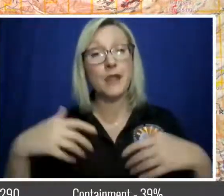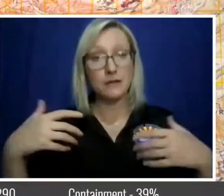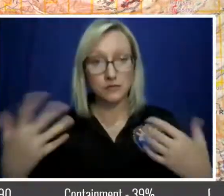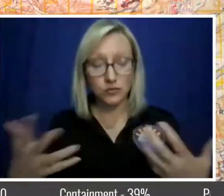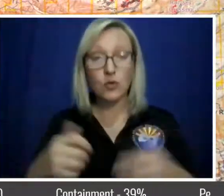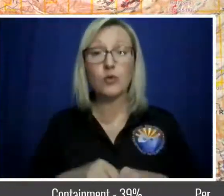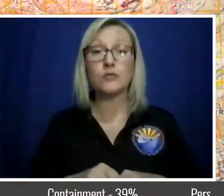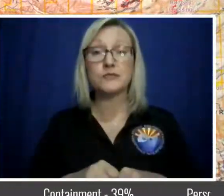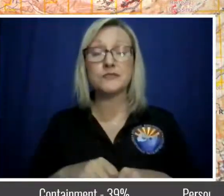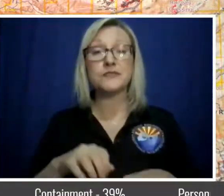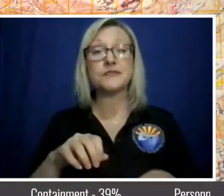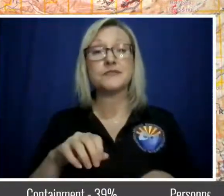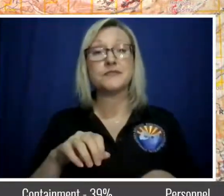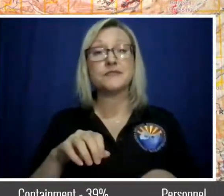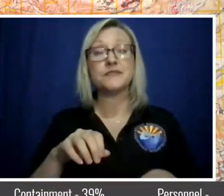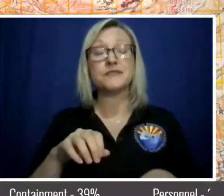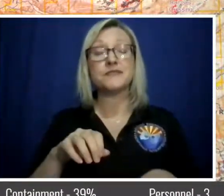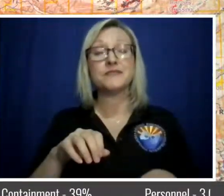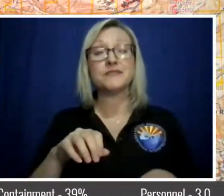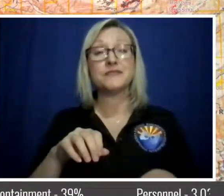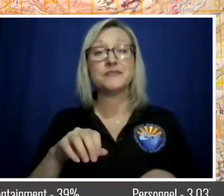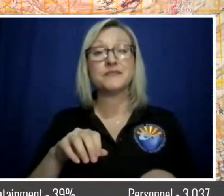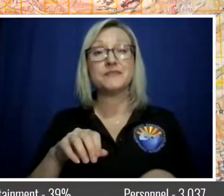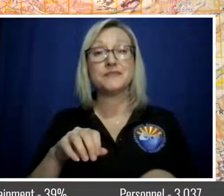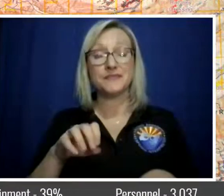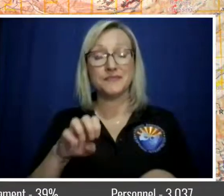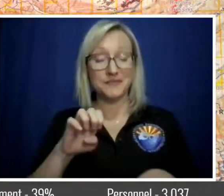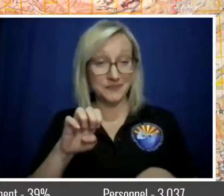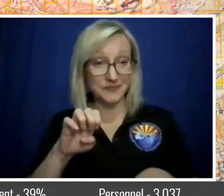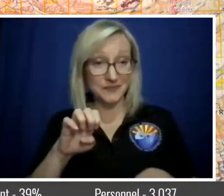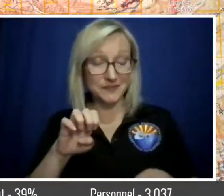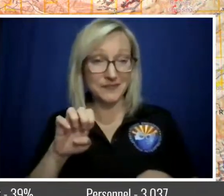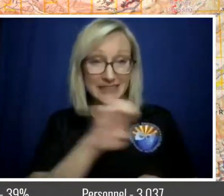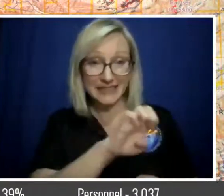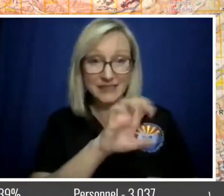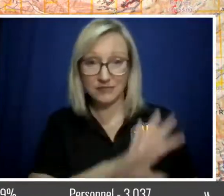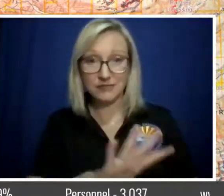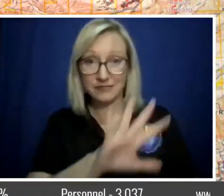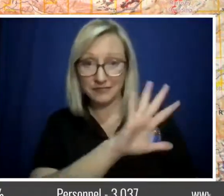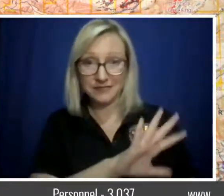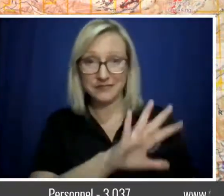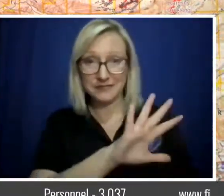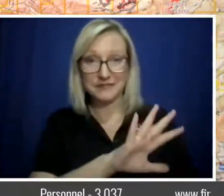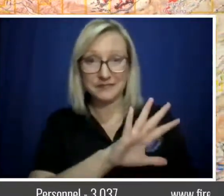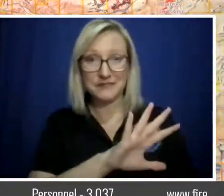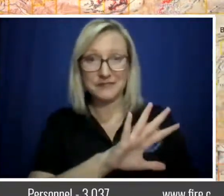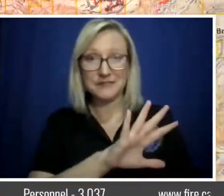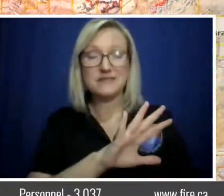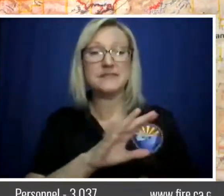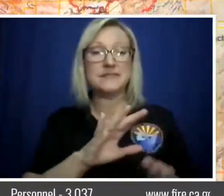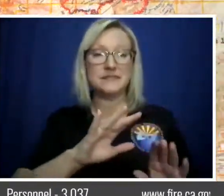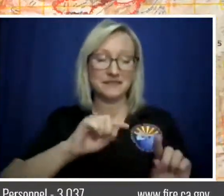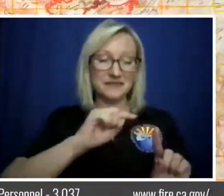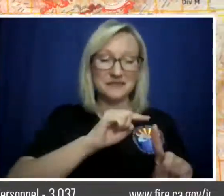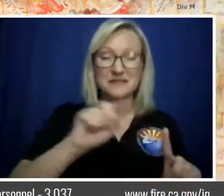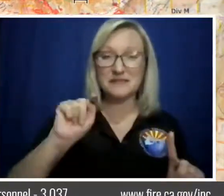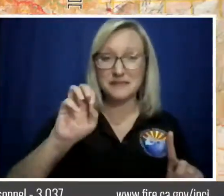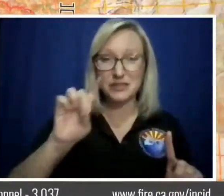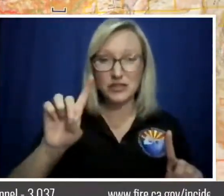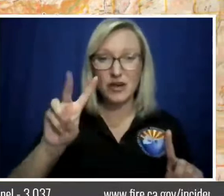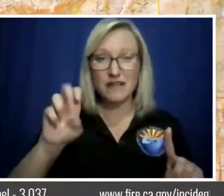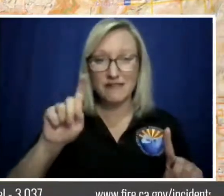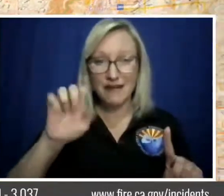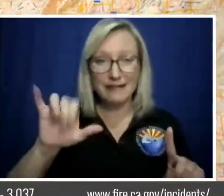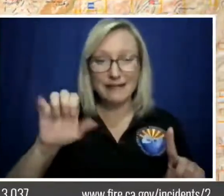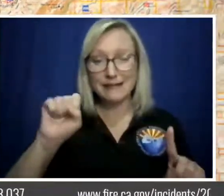across, just as it has been. The fire hasn't moved in quite some time now, from Todd Valley Estates across Forest Hill up to that Michigan Bluff area, and